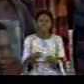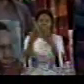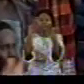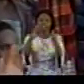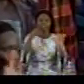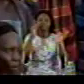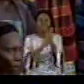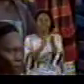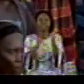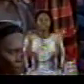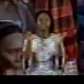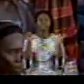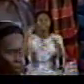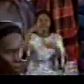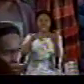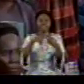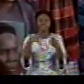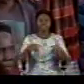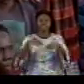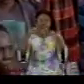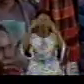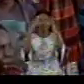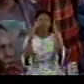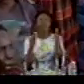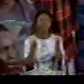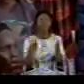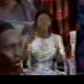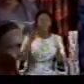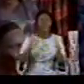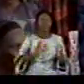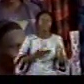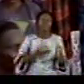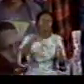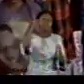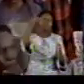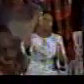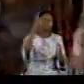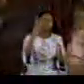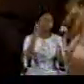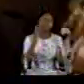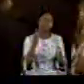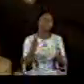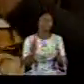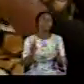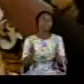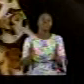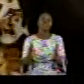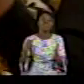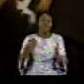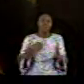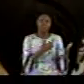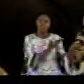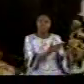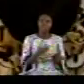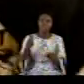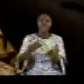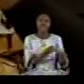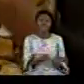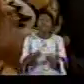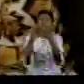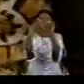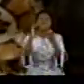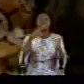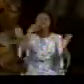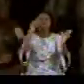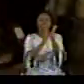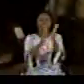Sacrifice of praise into the house of the Lord. We bring the sacrifice